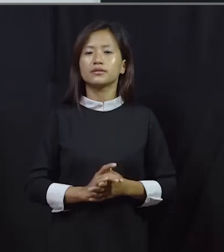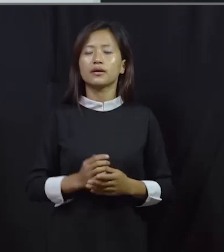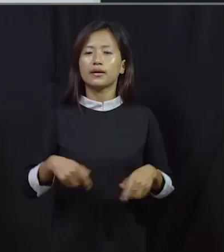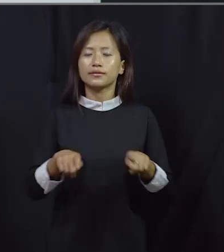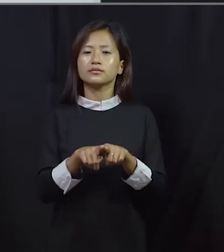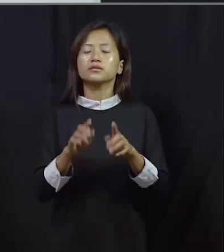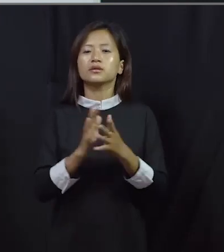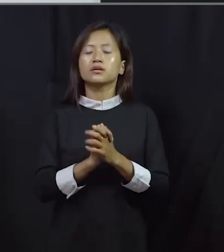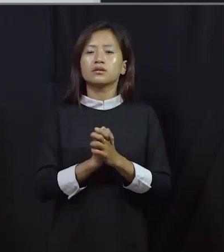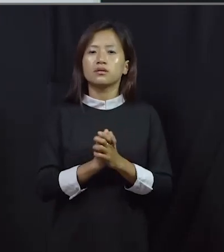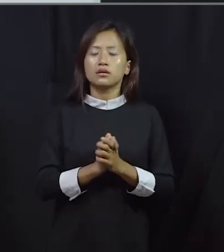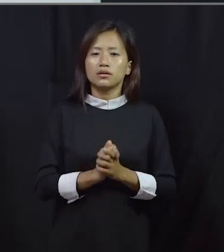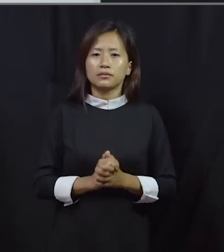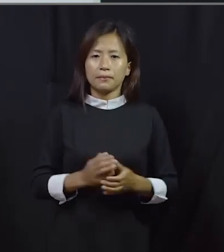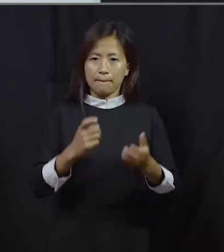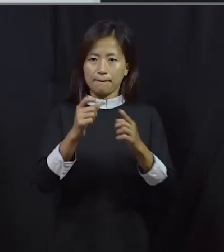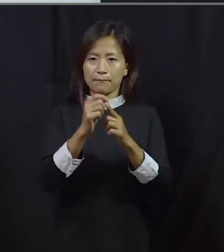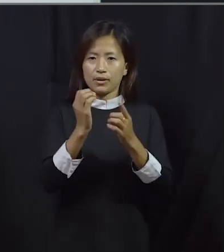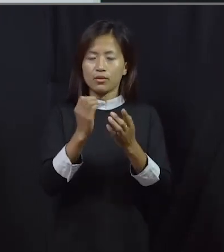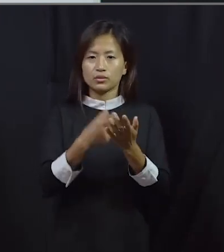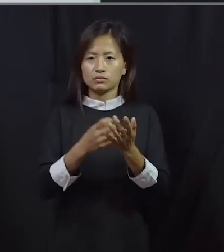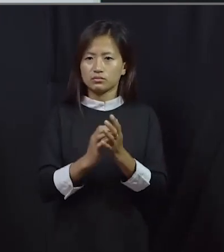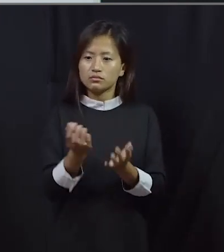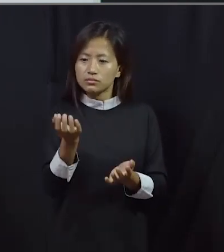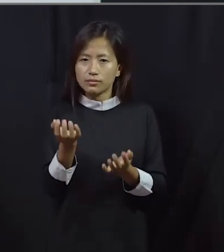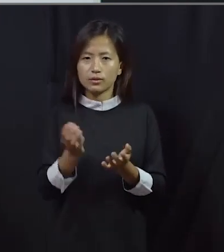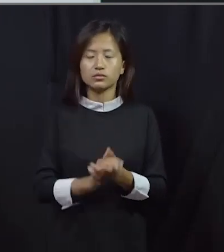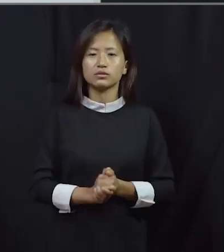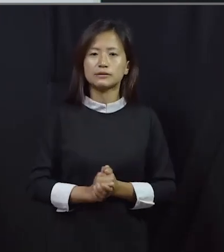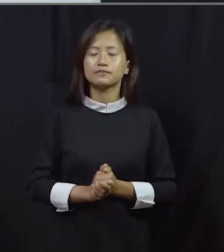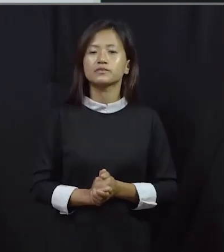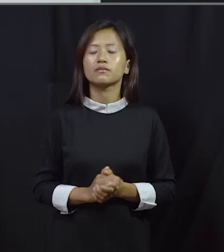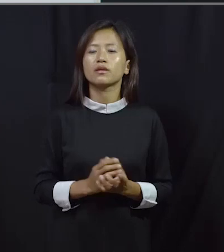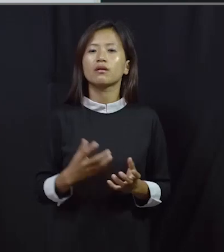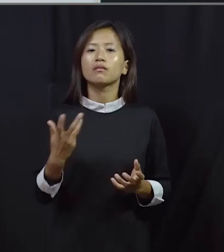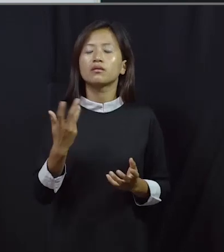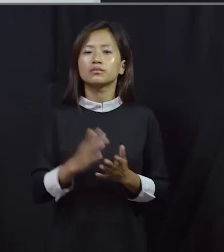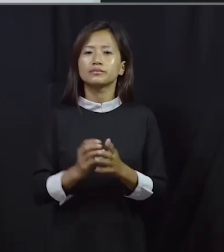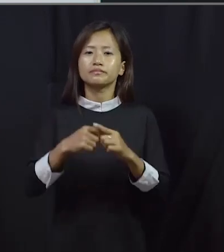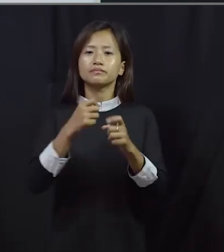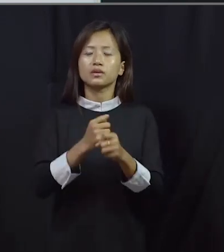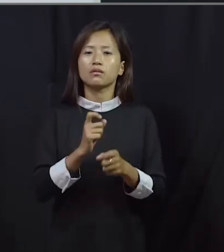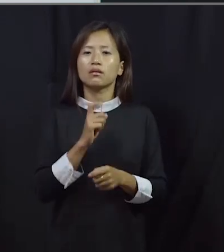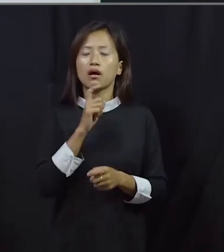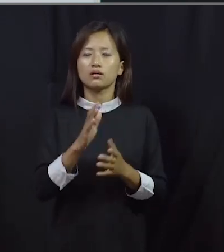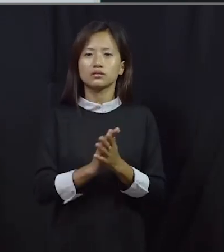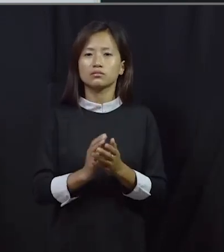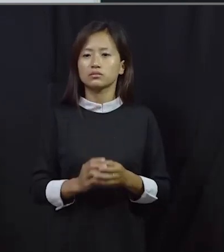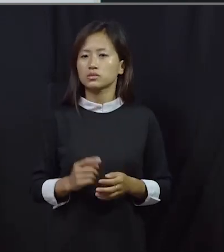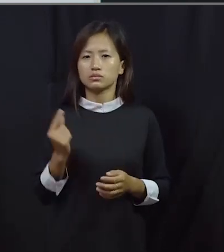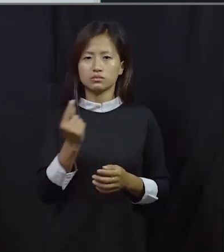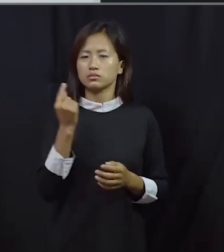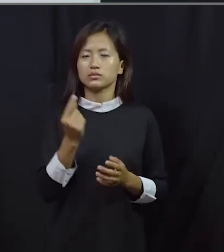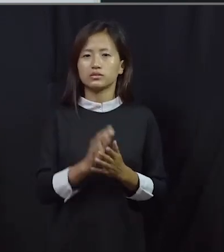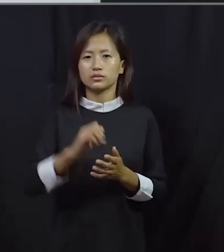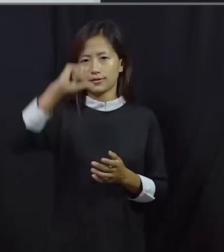in pound now, you'll get some confusion, right? How many kg it is? How much kg it is? You'll get confused because we don't use pound.